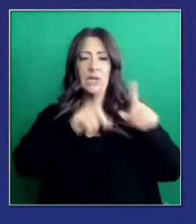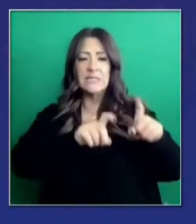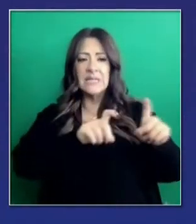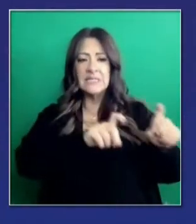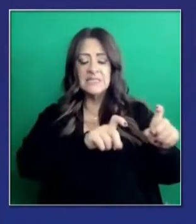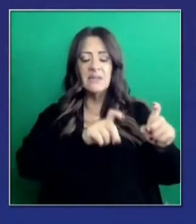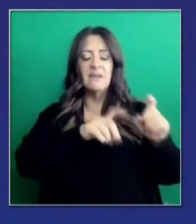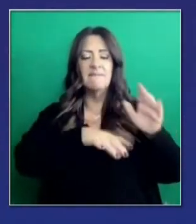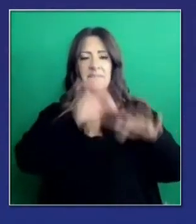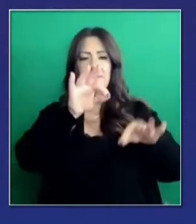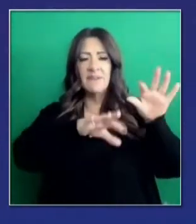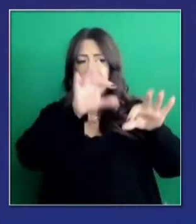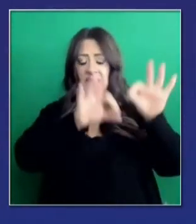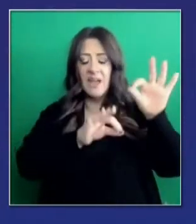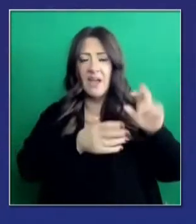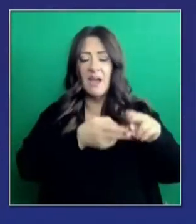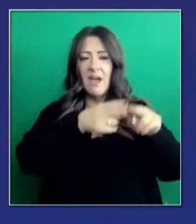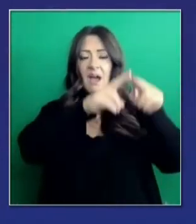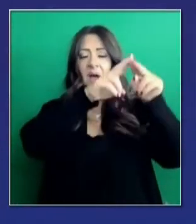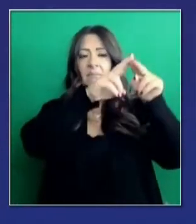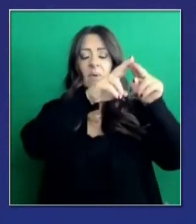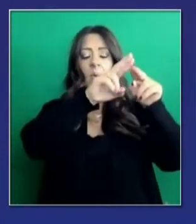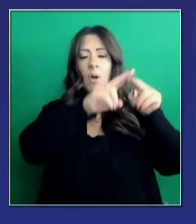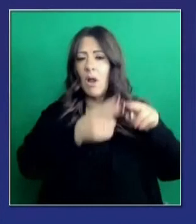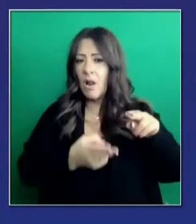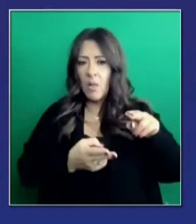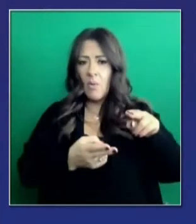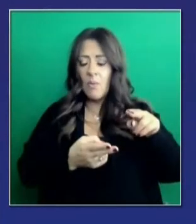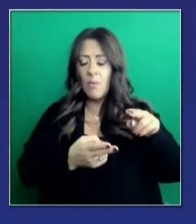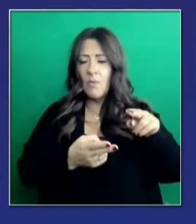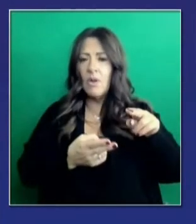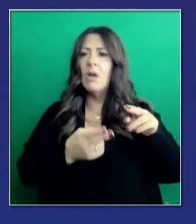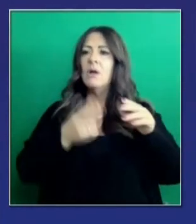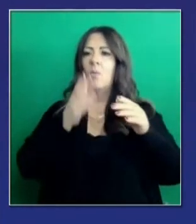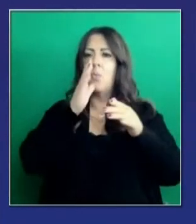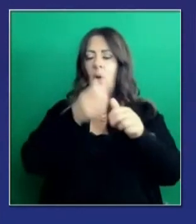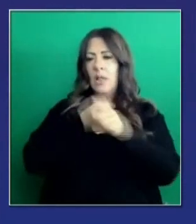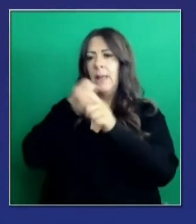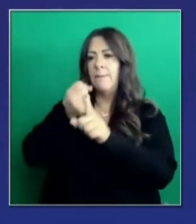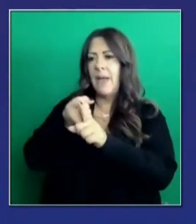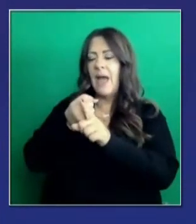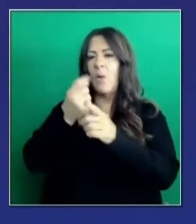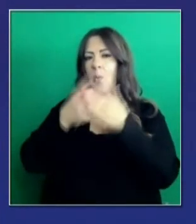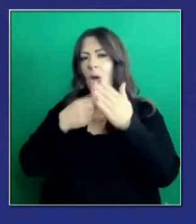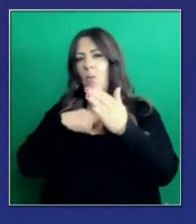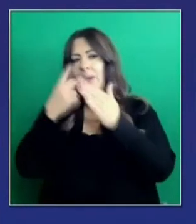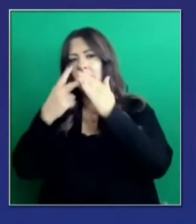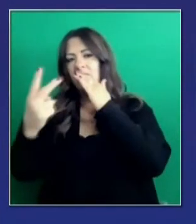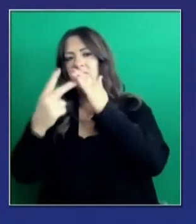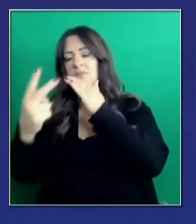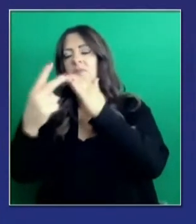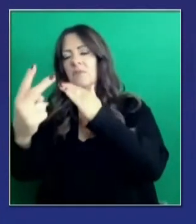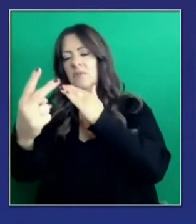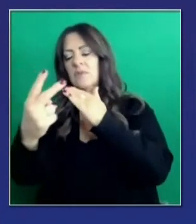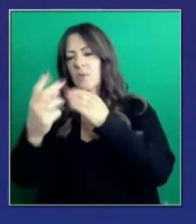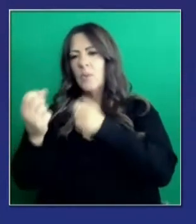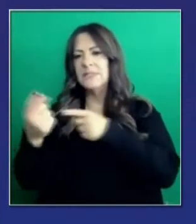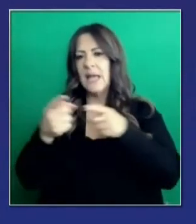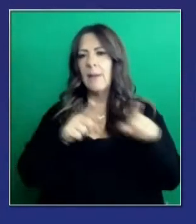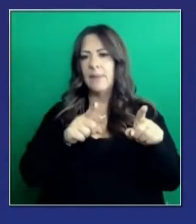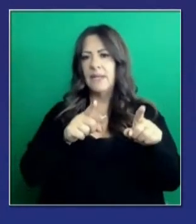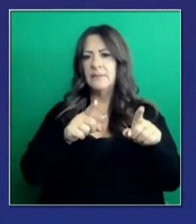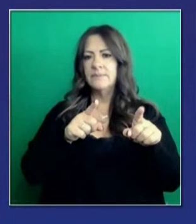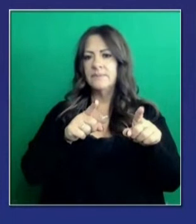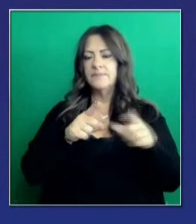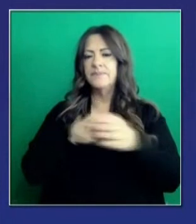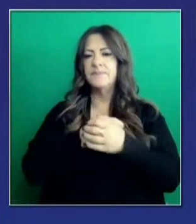that moment might be lower. We hope that we continue to see the decline that we've been witnessing over the past 10 to